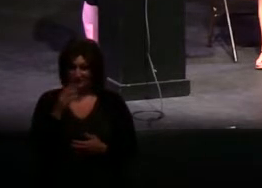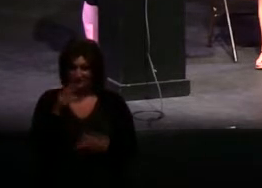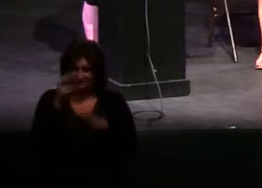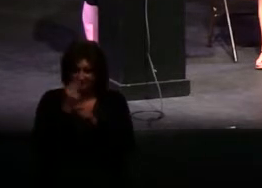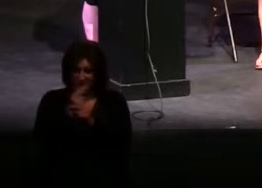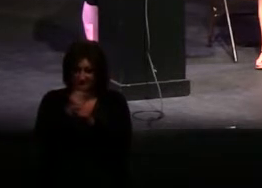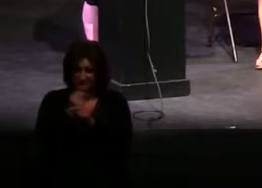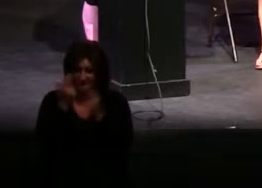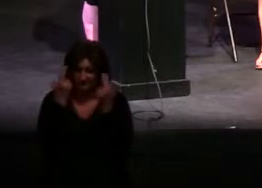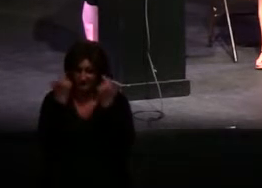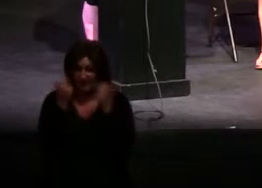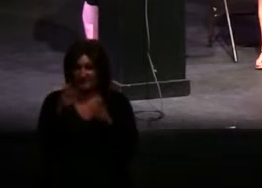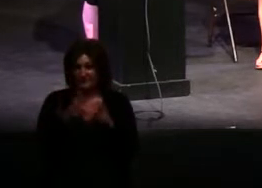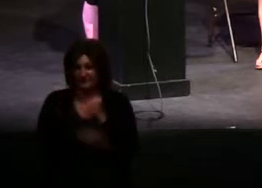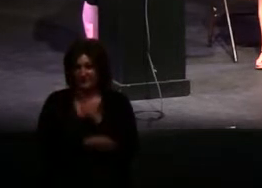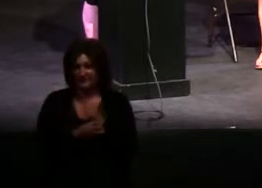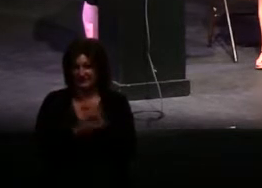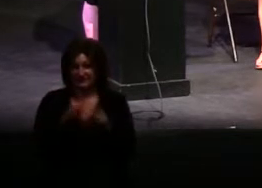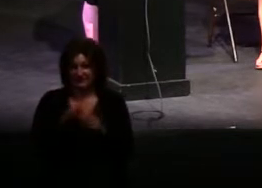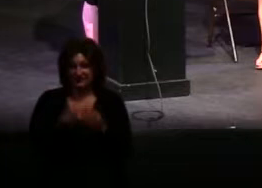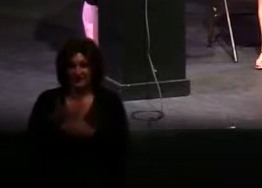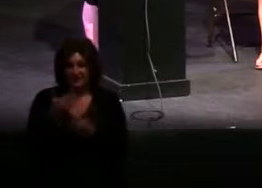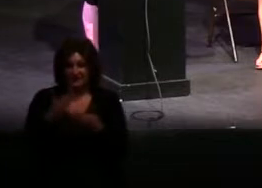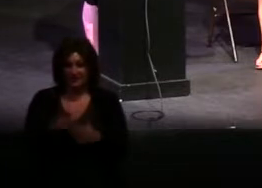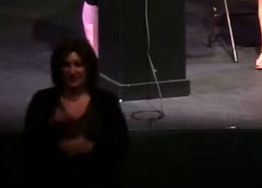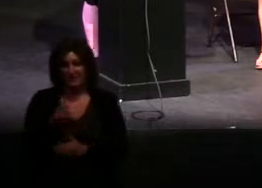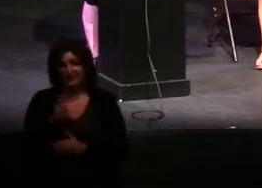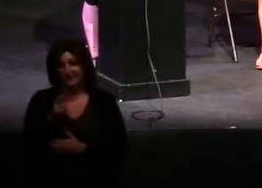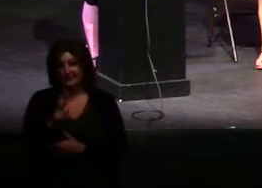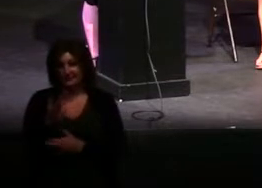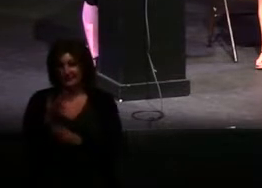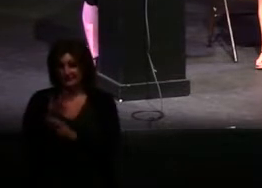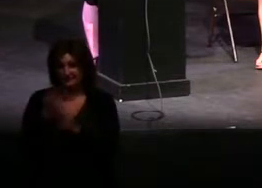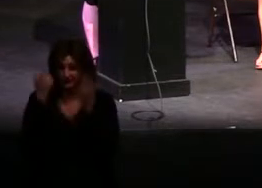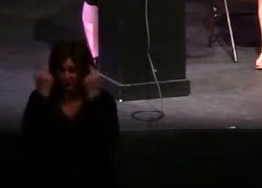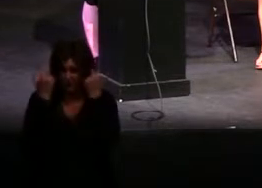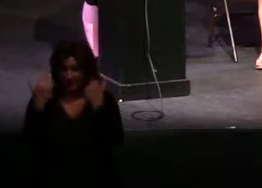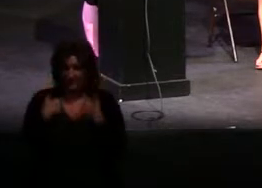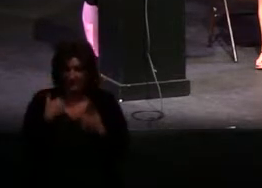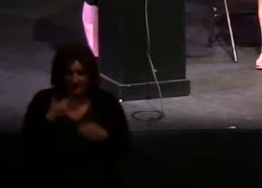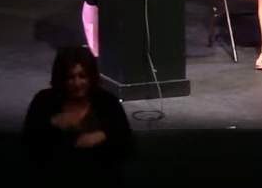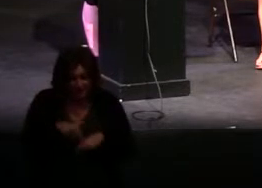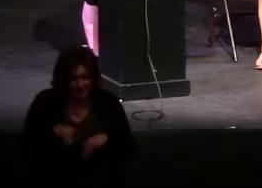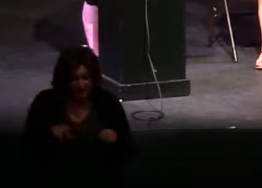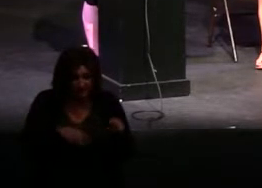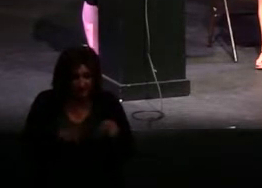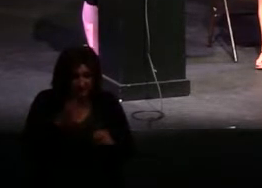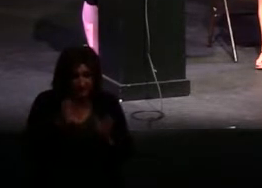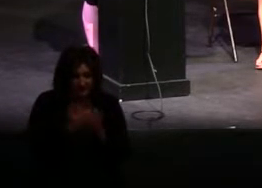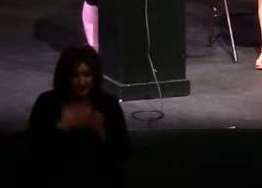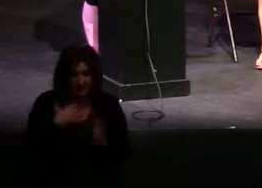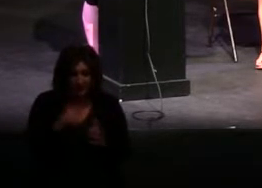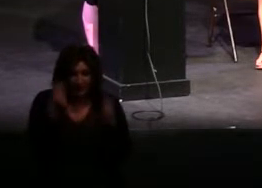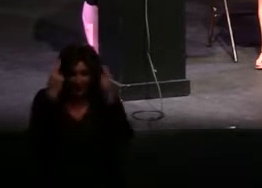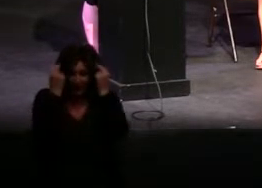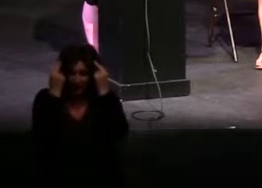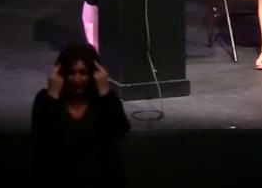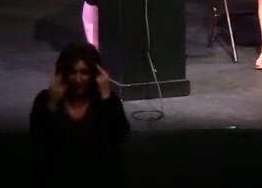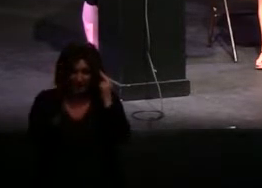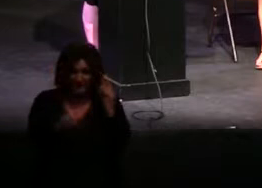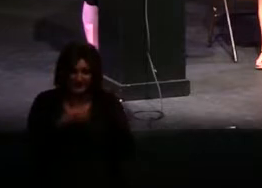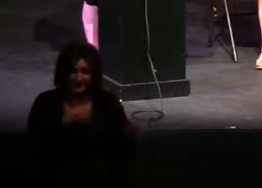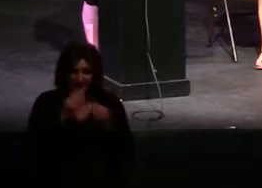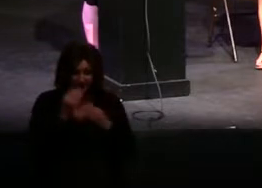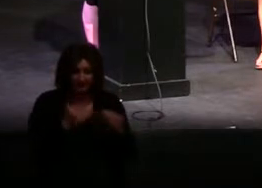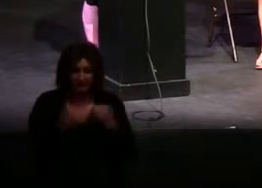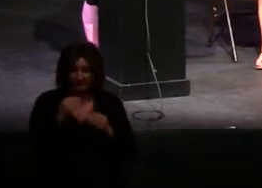from Mr. McGregor's garden. I bent down over my chore, all the while on keen lookout for small white rabbits accessorized in